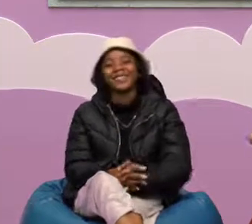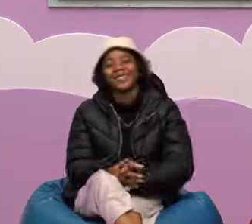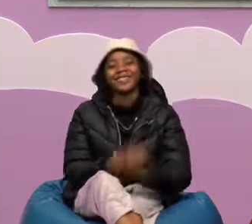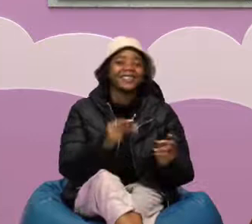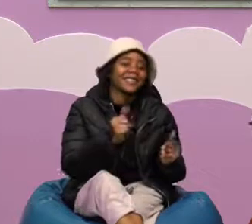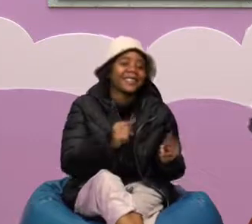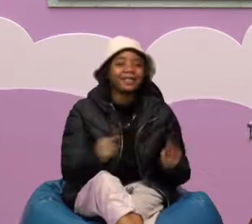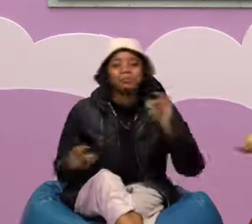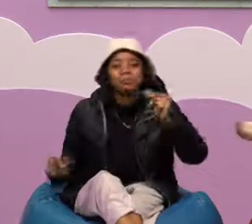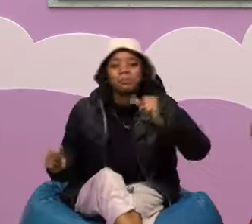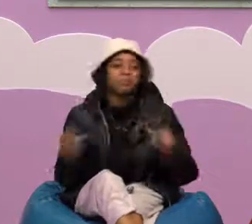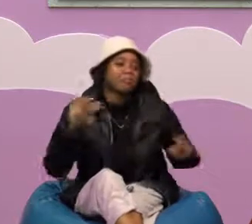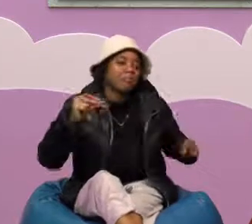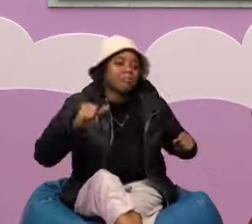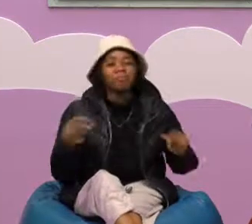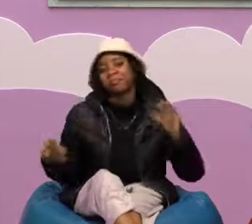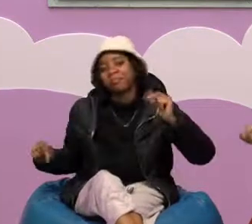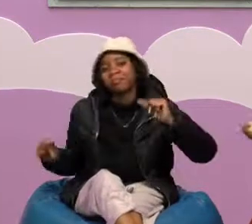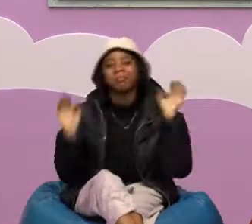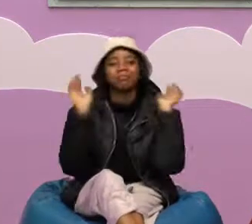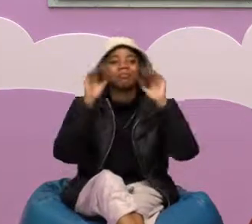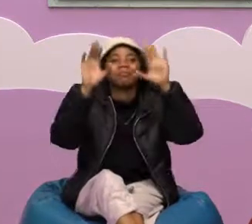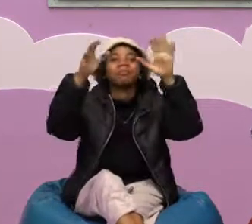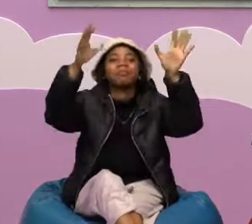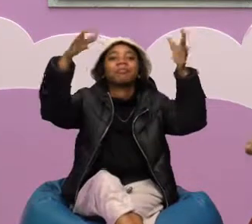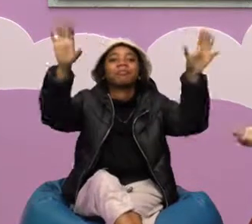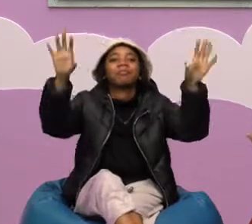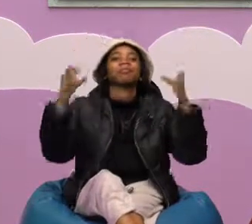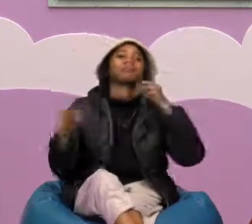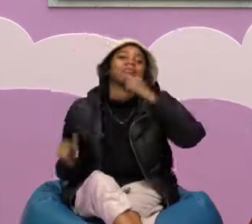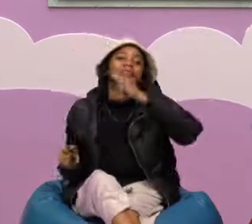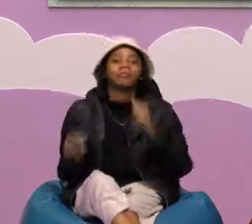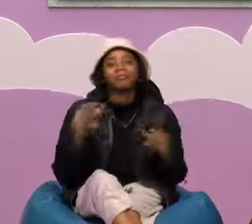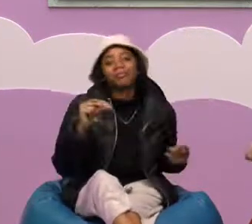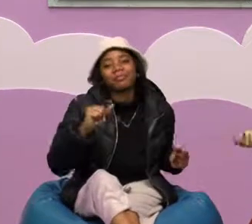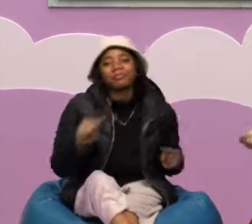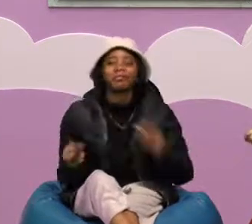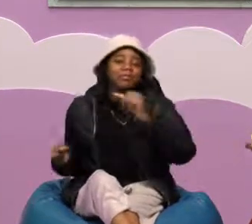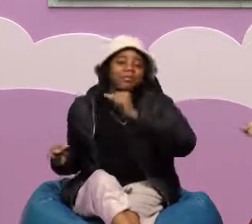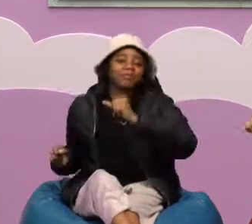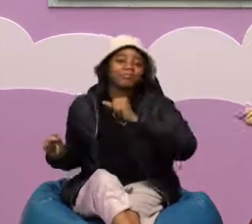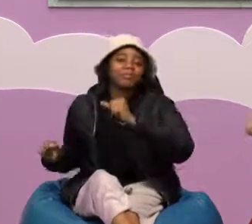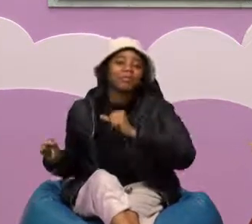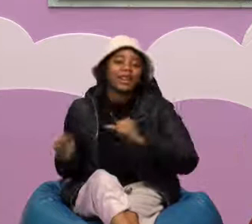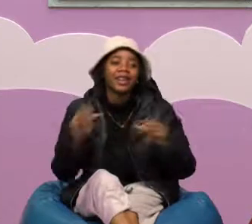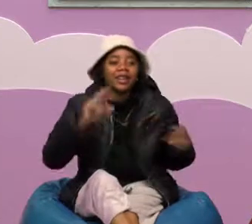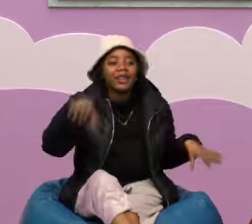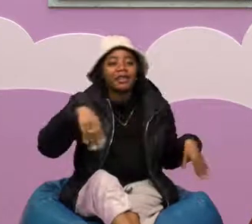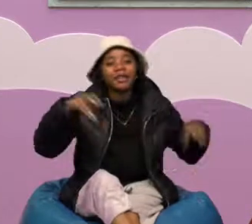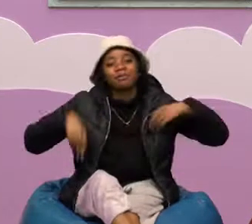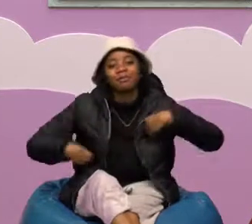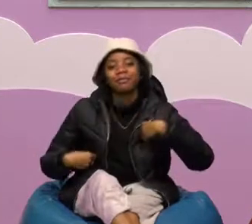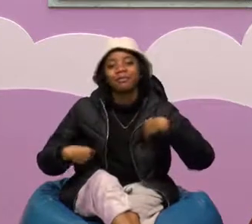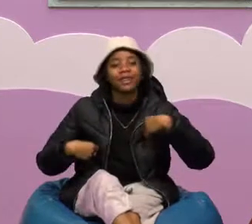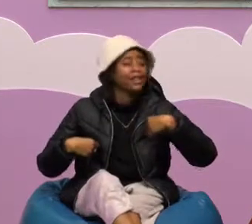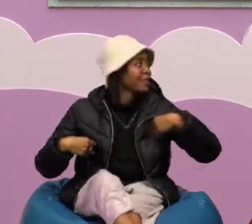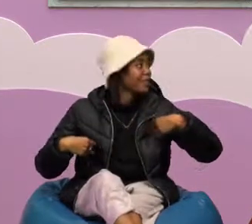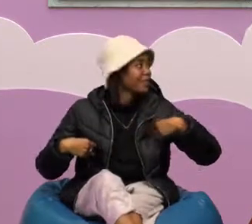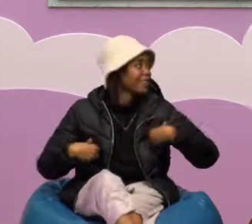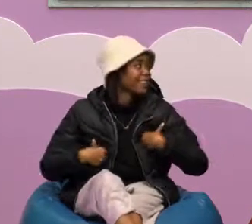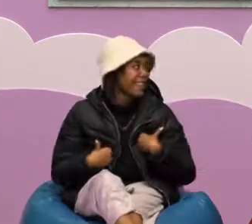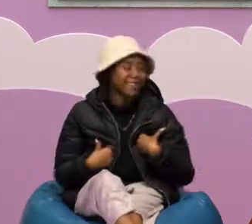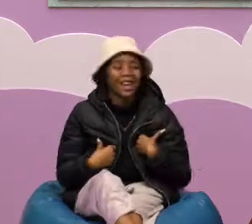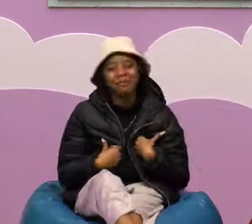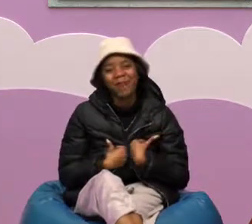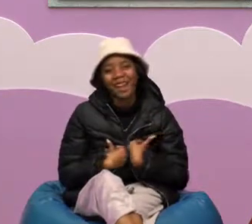little ducks went out one day over the hill and far away. Mama duck said quack, quack, quack, quack, and all 3 of the